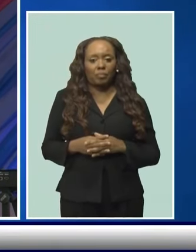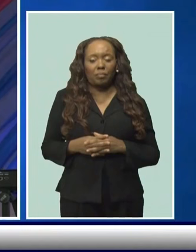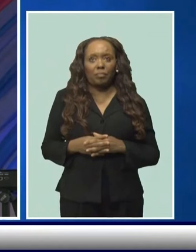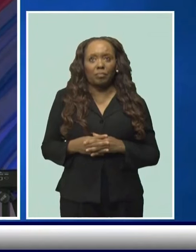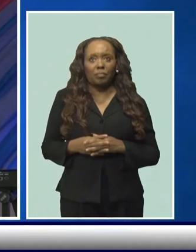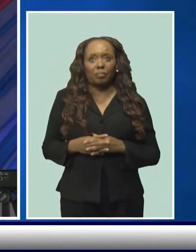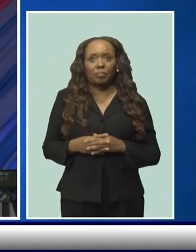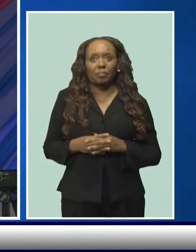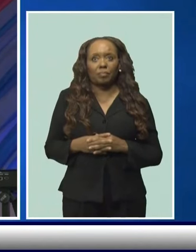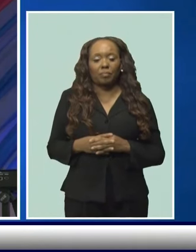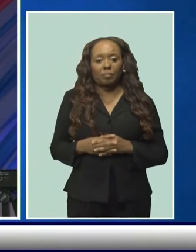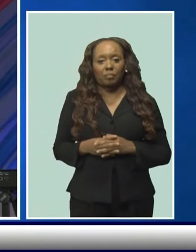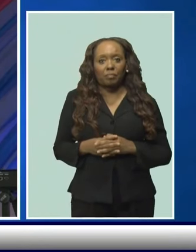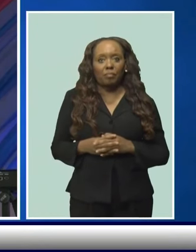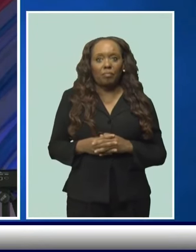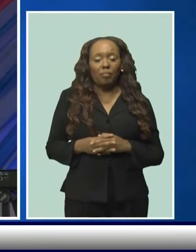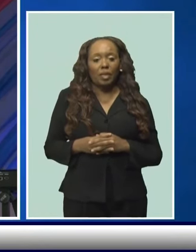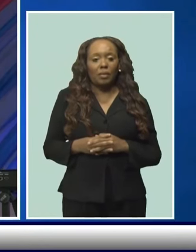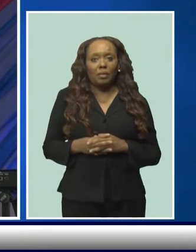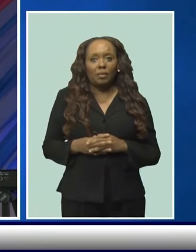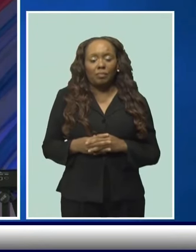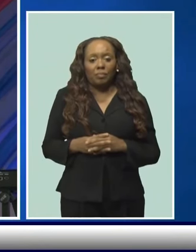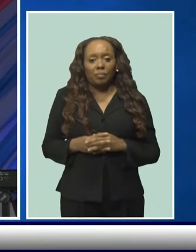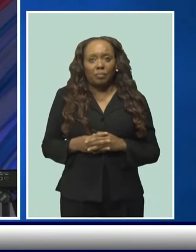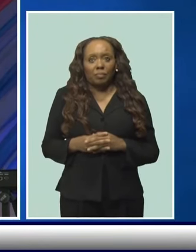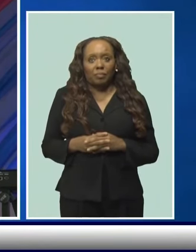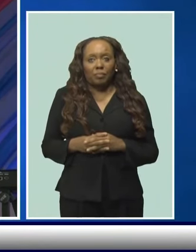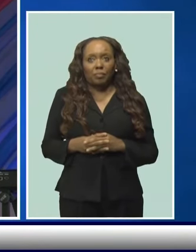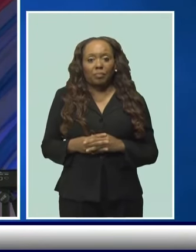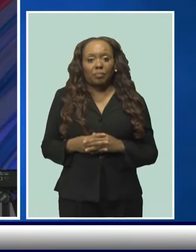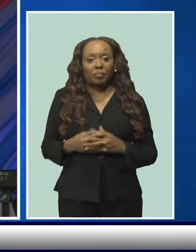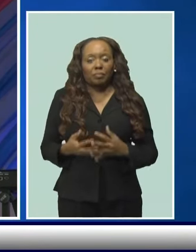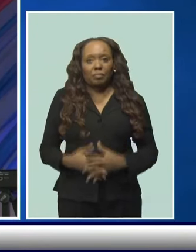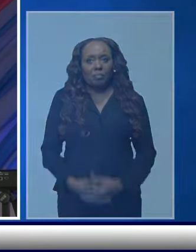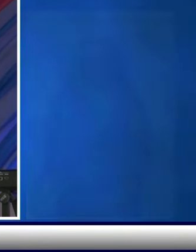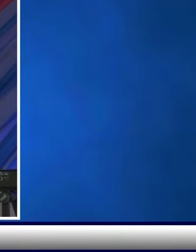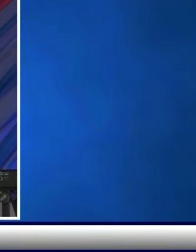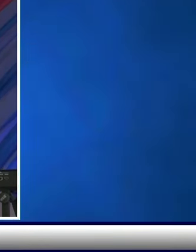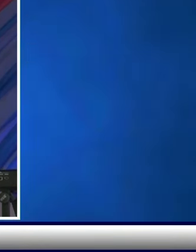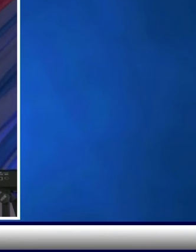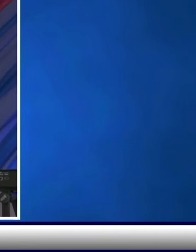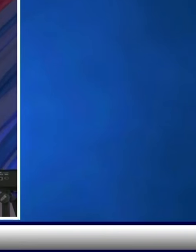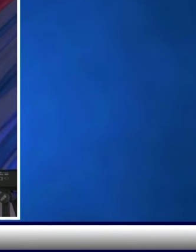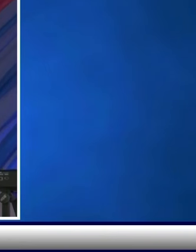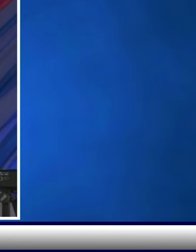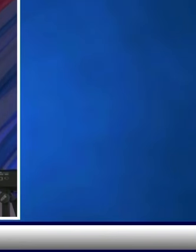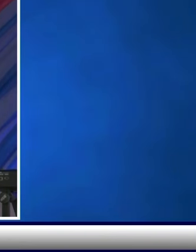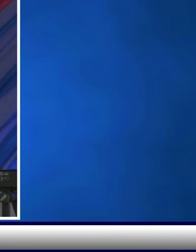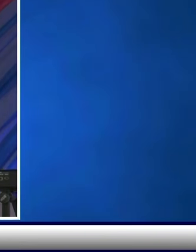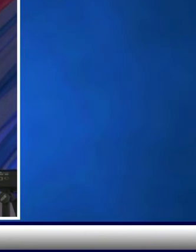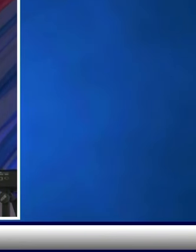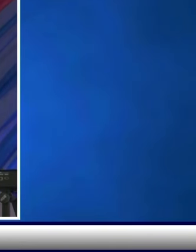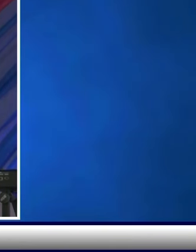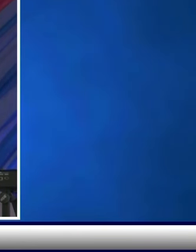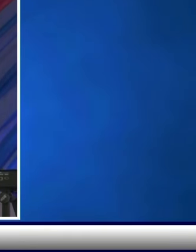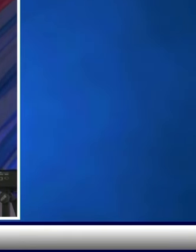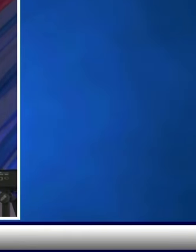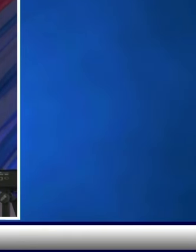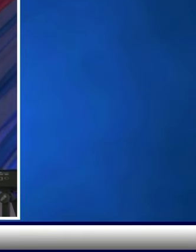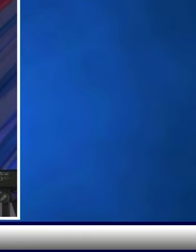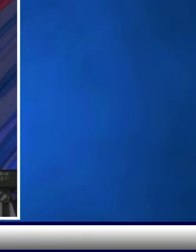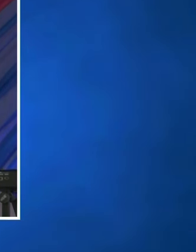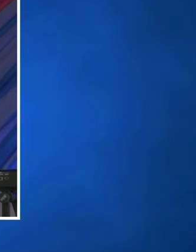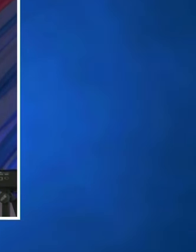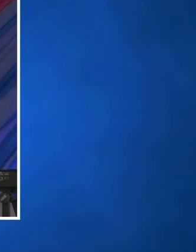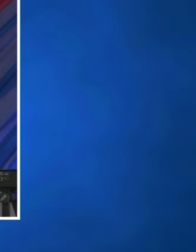this particular Protégé project because I believe that there's a nexus and we need to fuse the two programs together if we're going to maximize